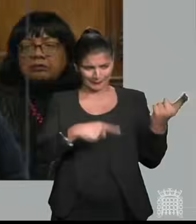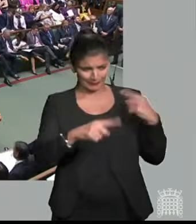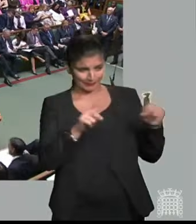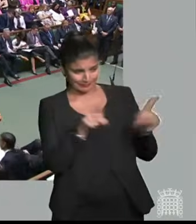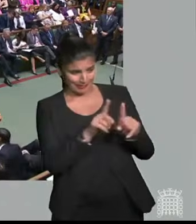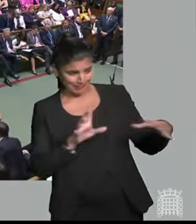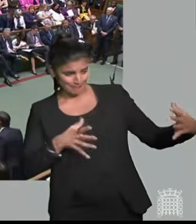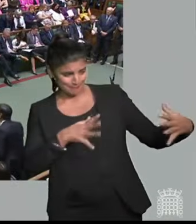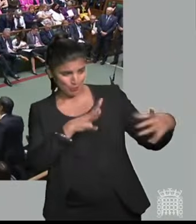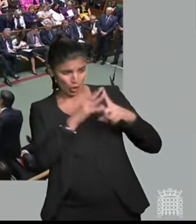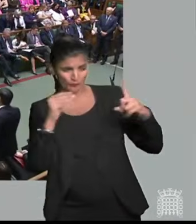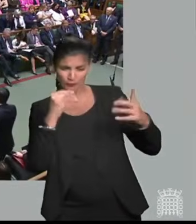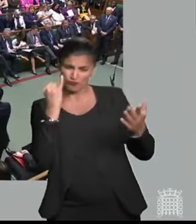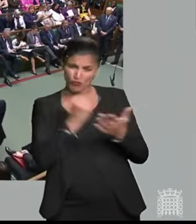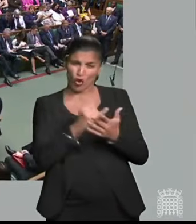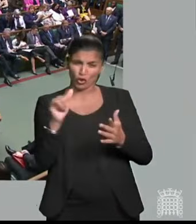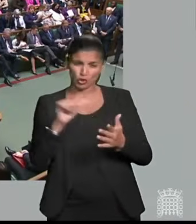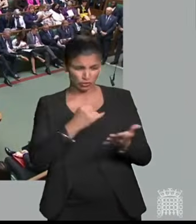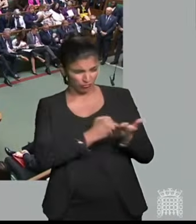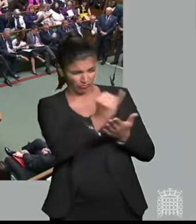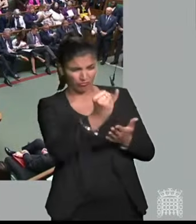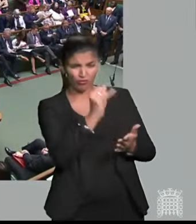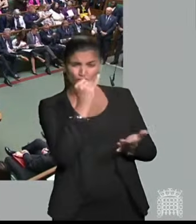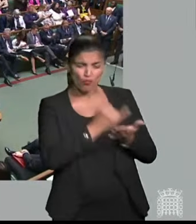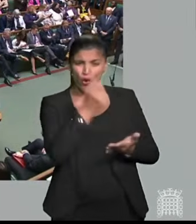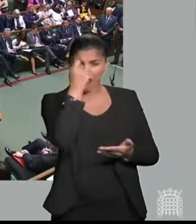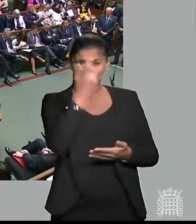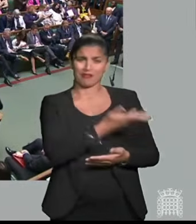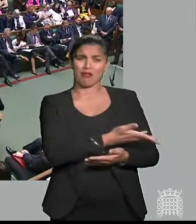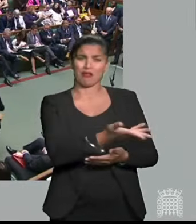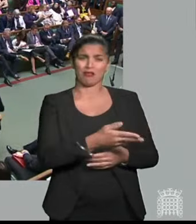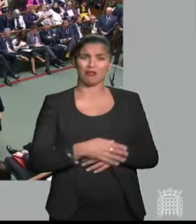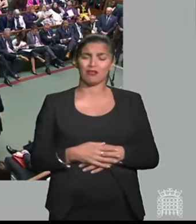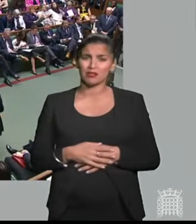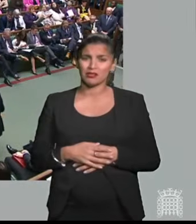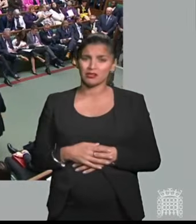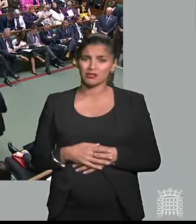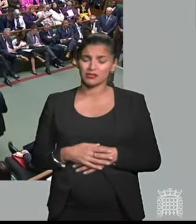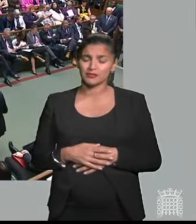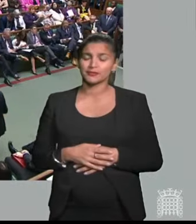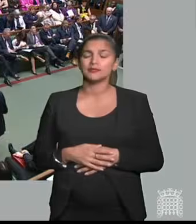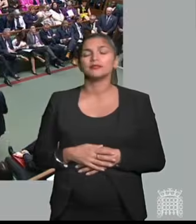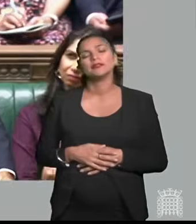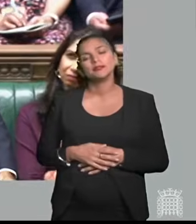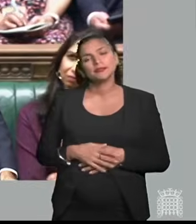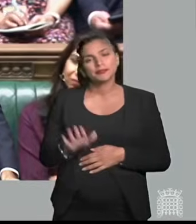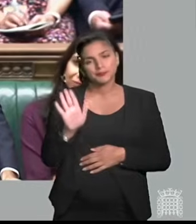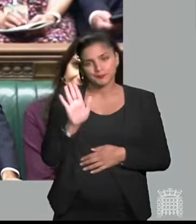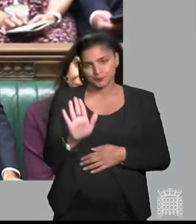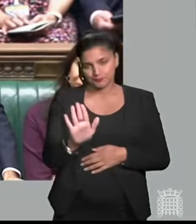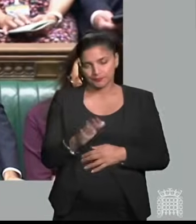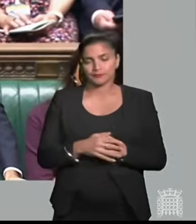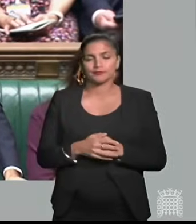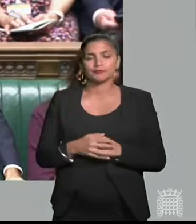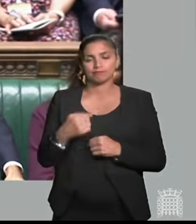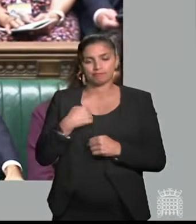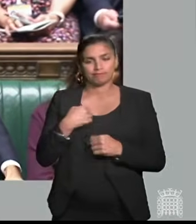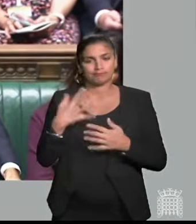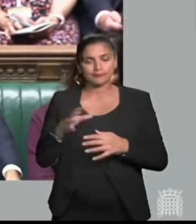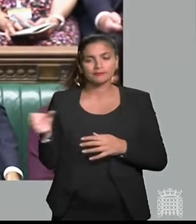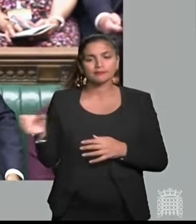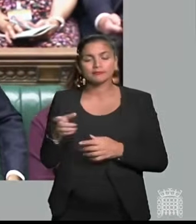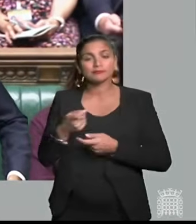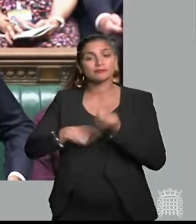ideas? Well, Mr. Speaker, weeks after becoming Prime Minister, we announced a